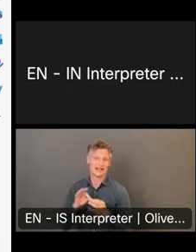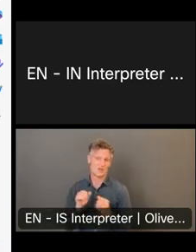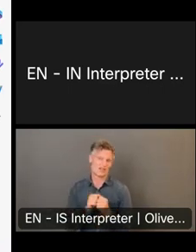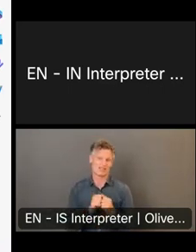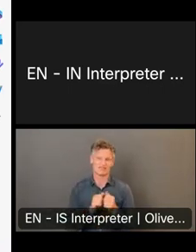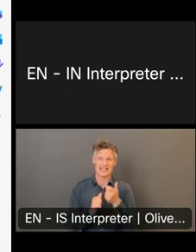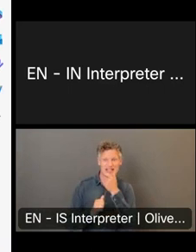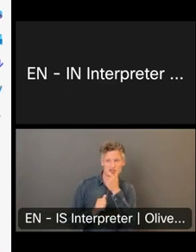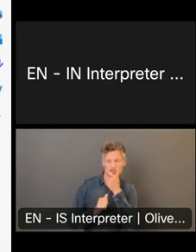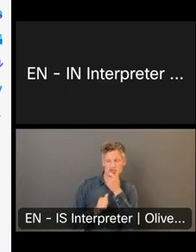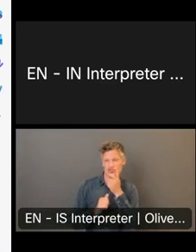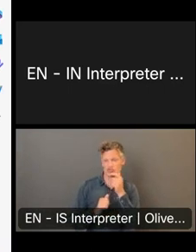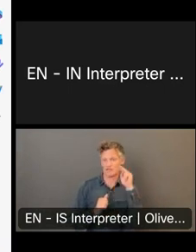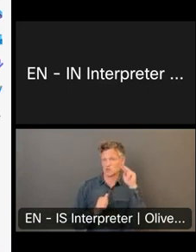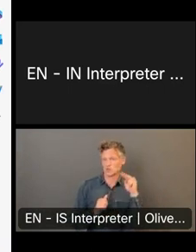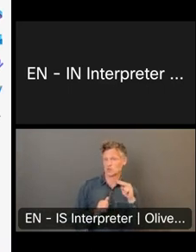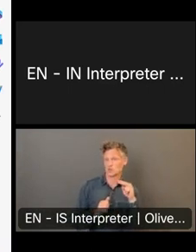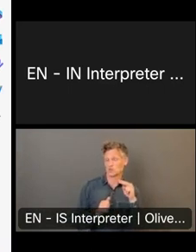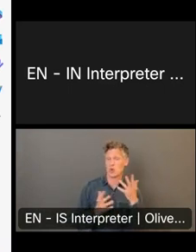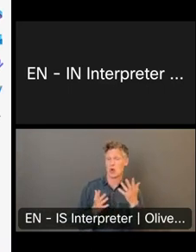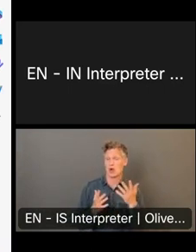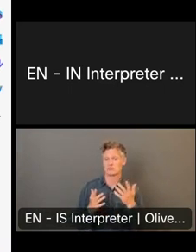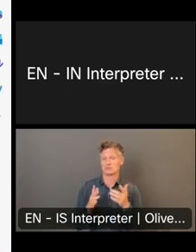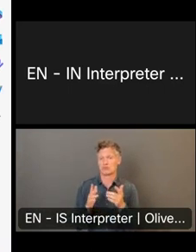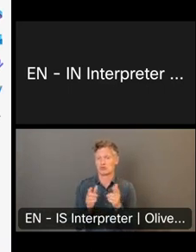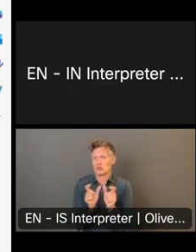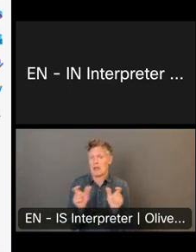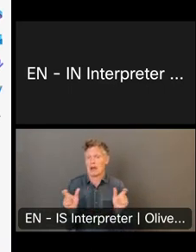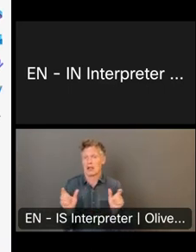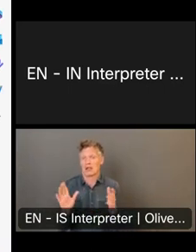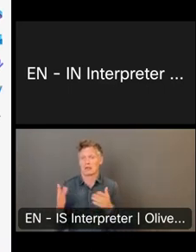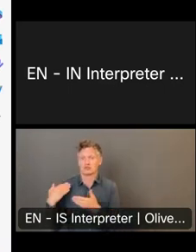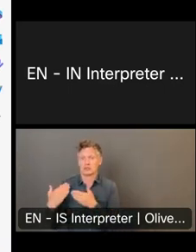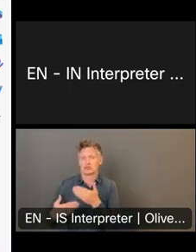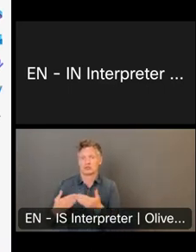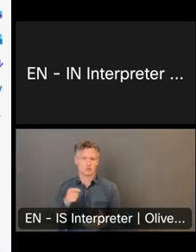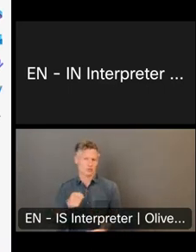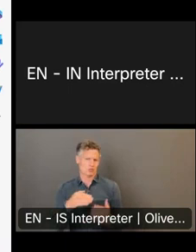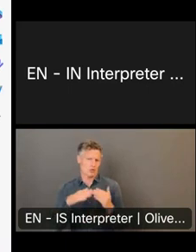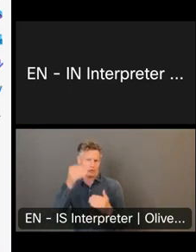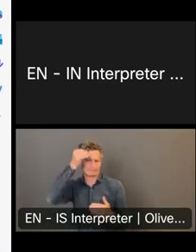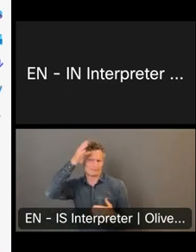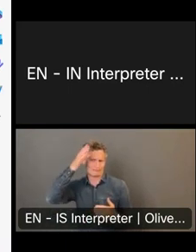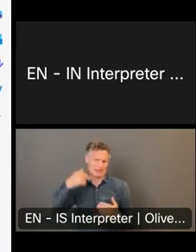is, or whether it was just the grammatical tradition. I don't know much more about that than I do. So.